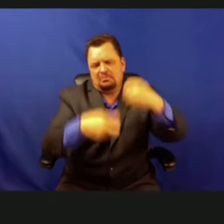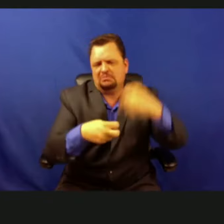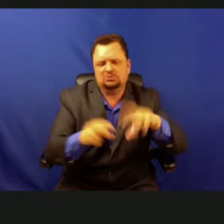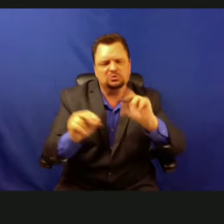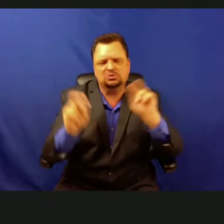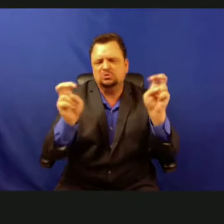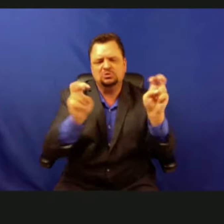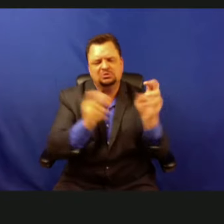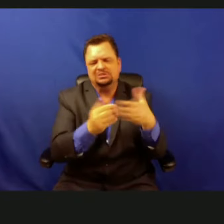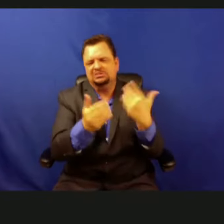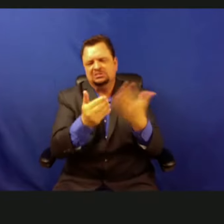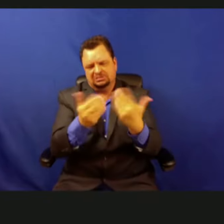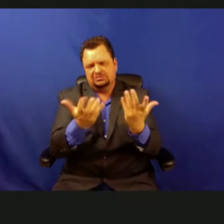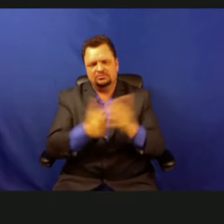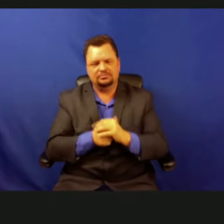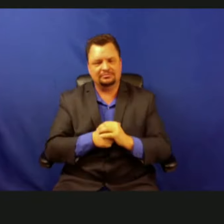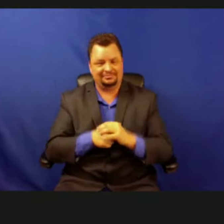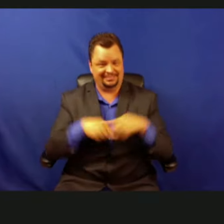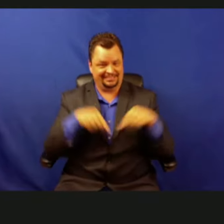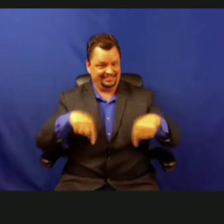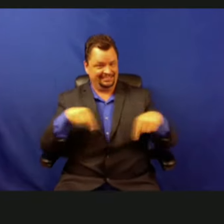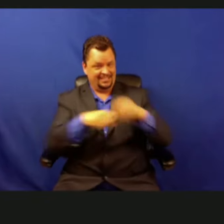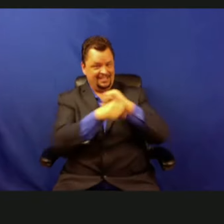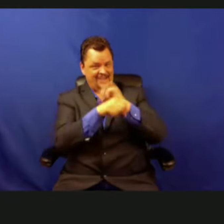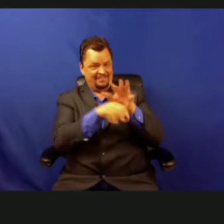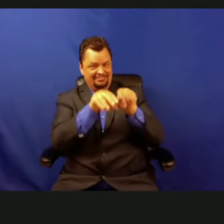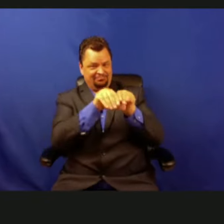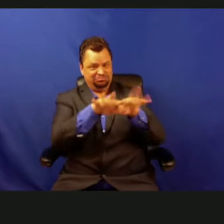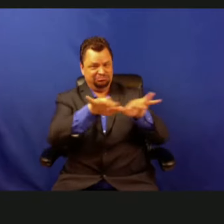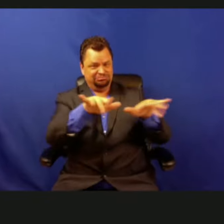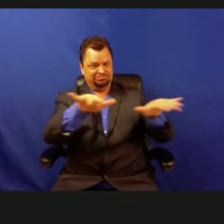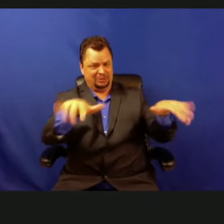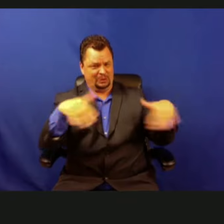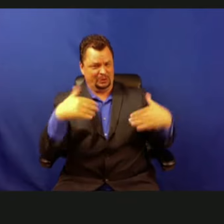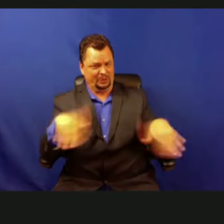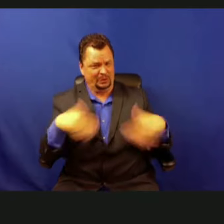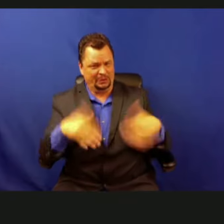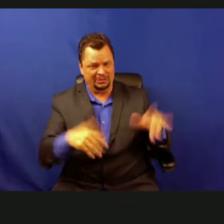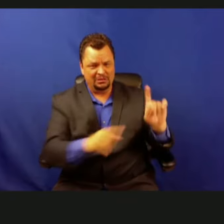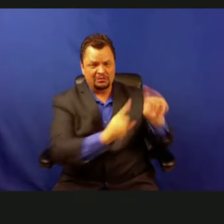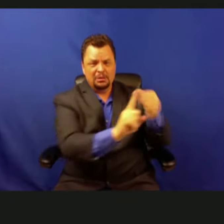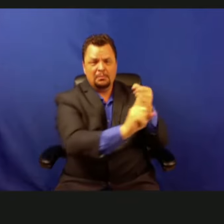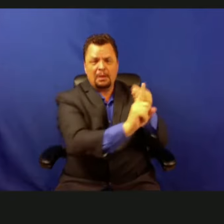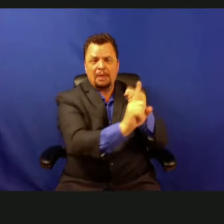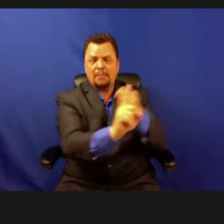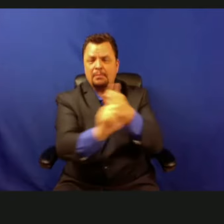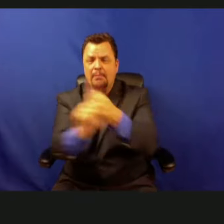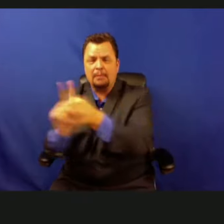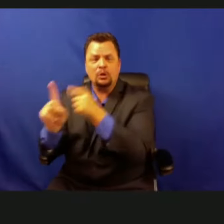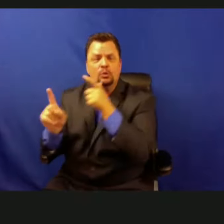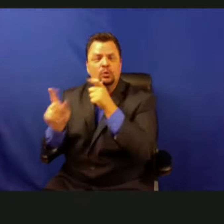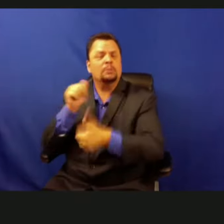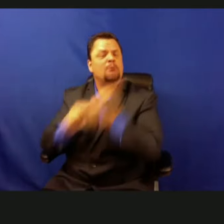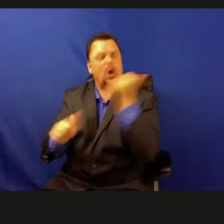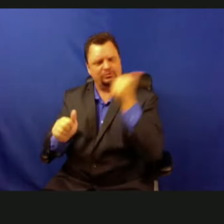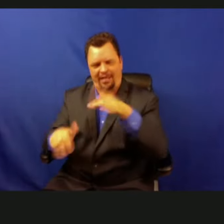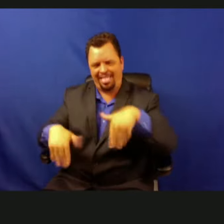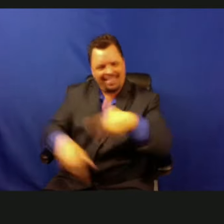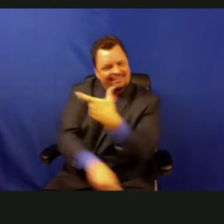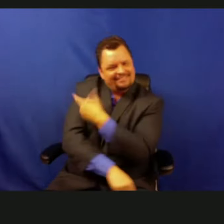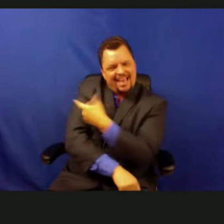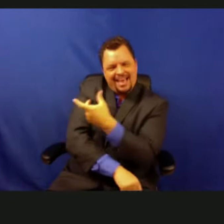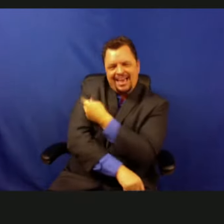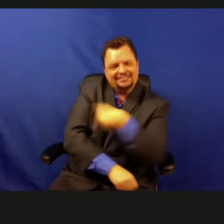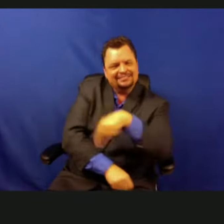If we had 100% vaccination, there'd be negligible hospitalizations, negligible community spread. The reality is that there's